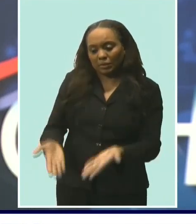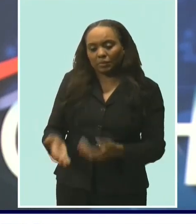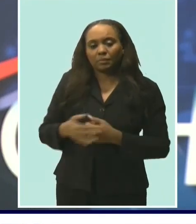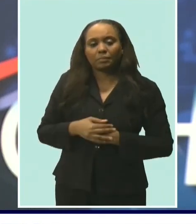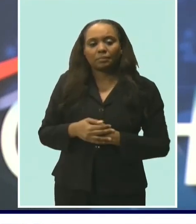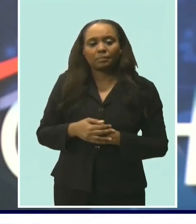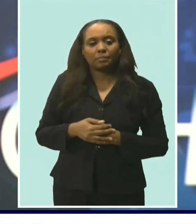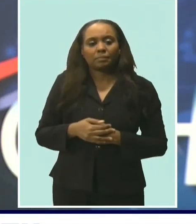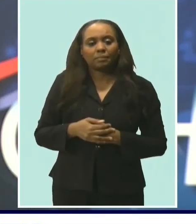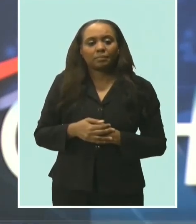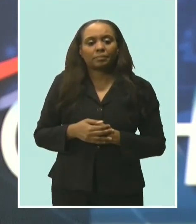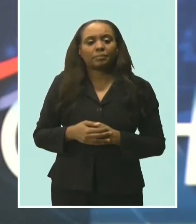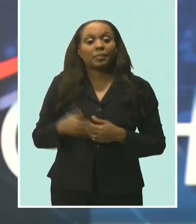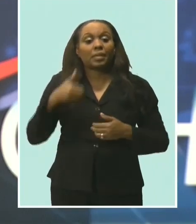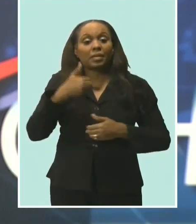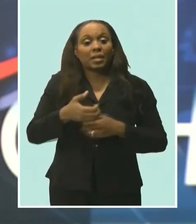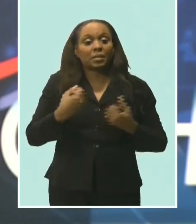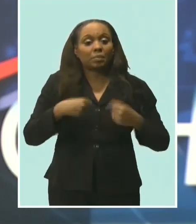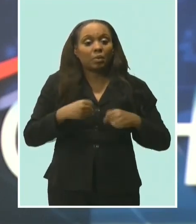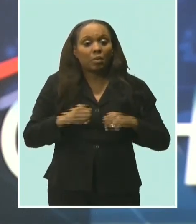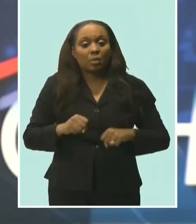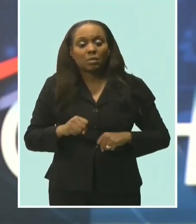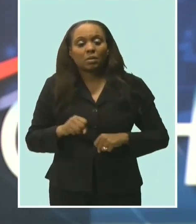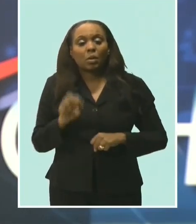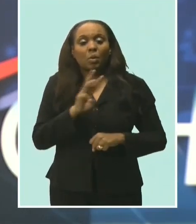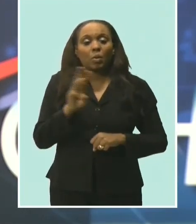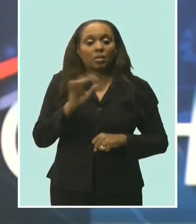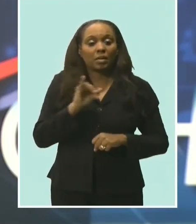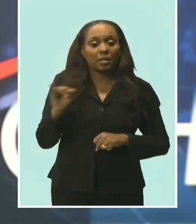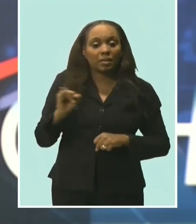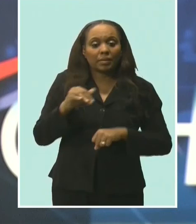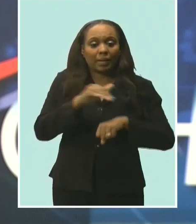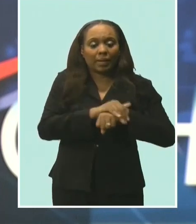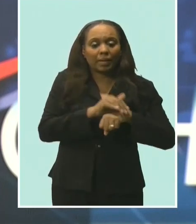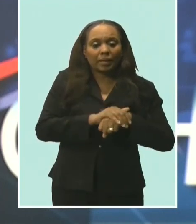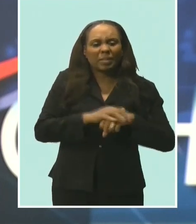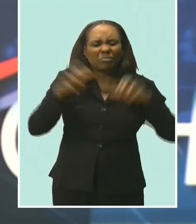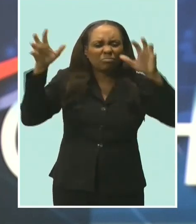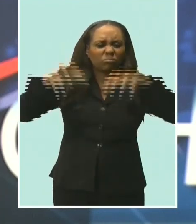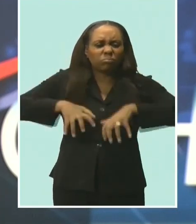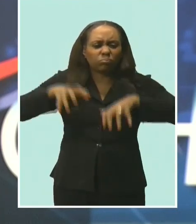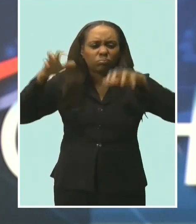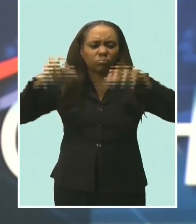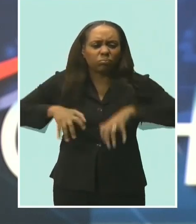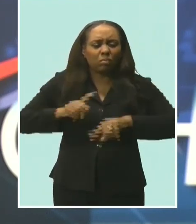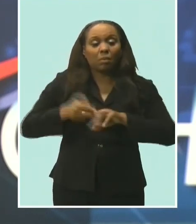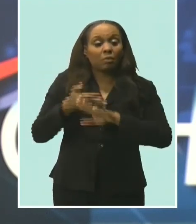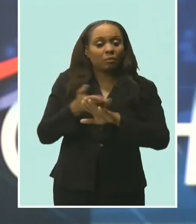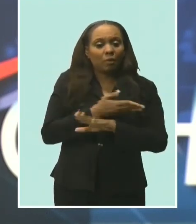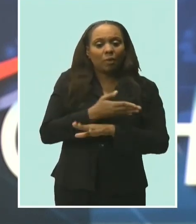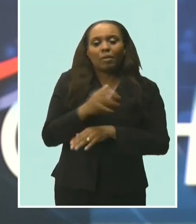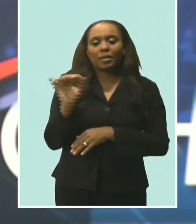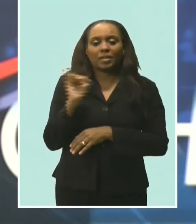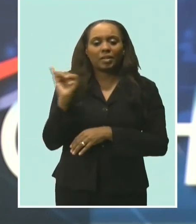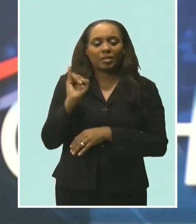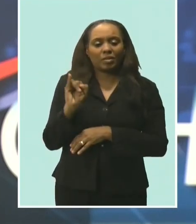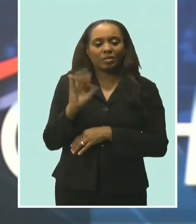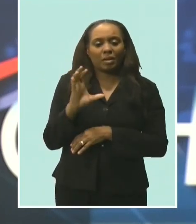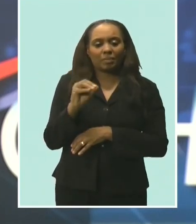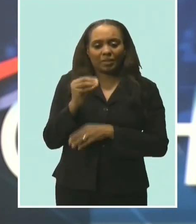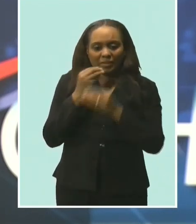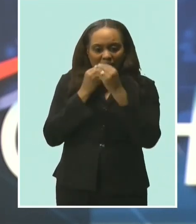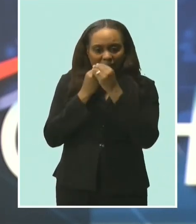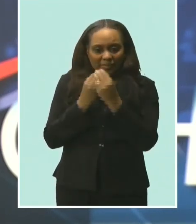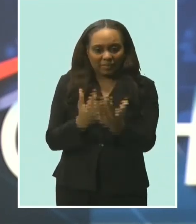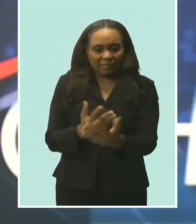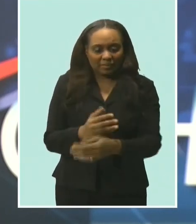heavy rain prevents play on day 4 of the 3rd test between England and the West Indies. But before we get there, here is that tip from